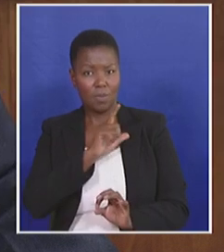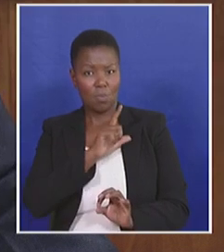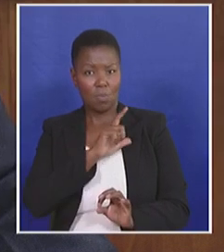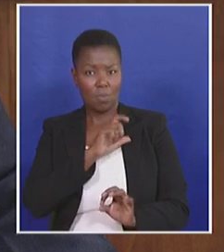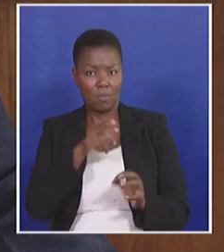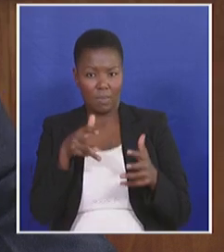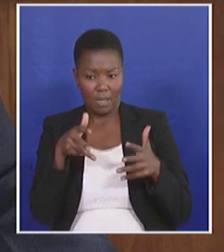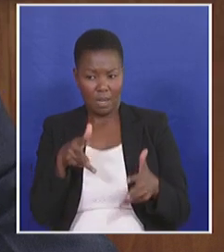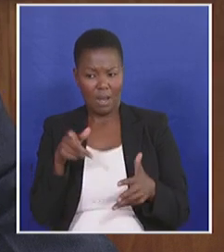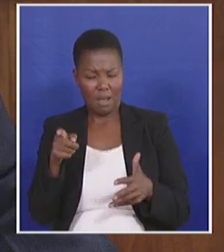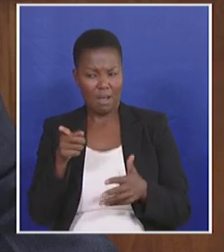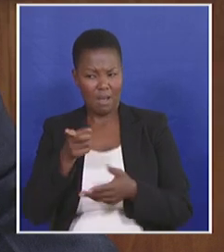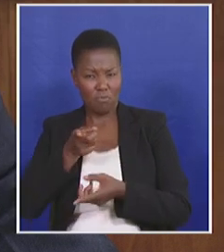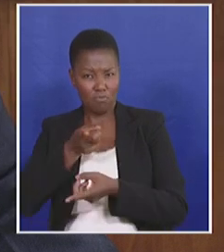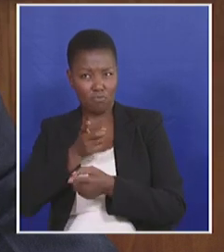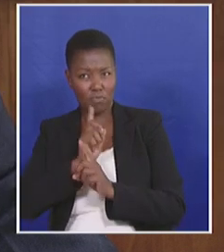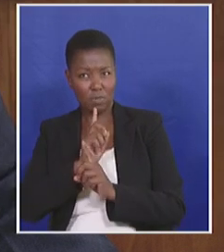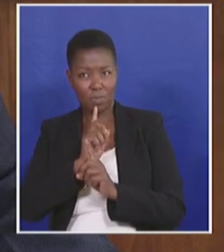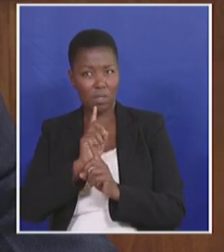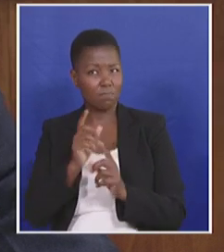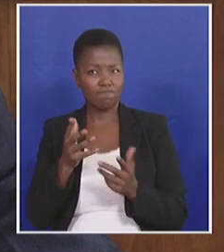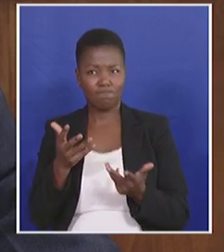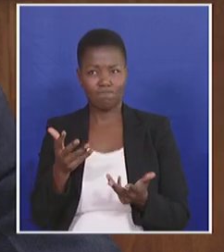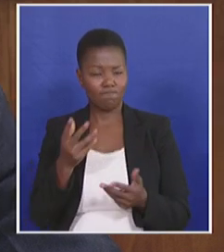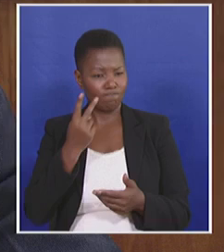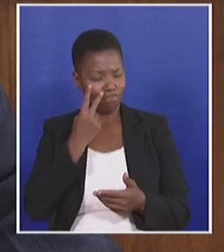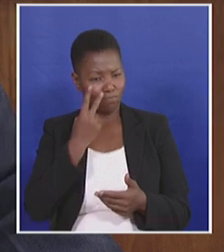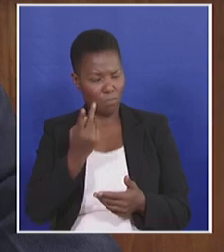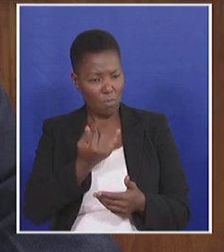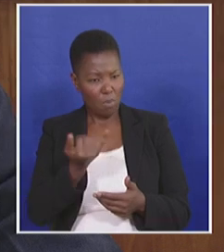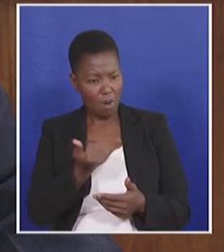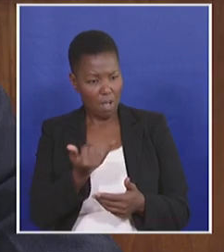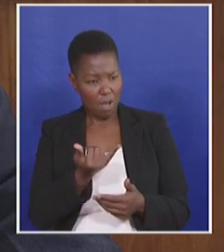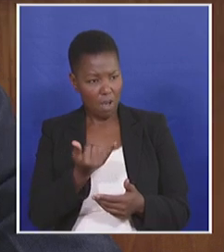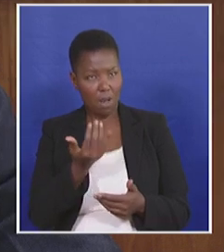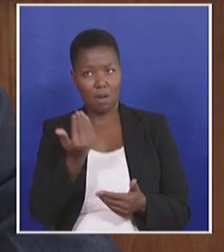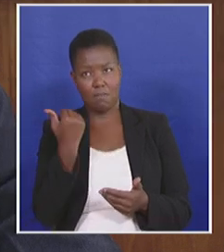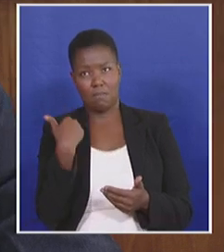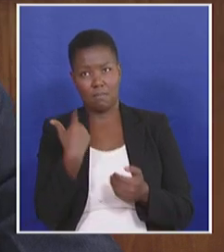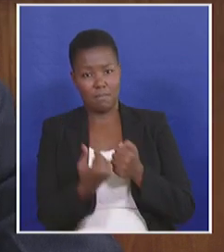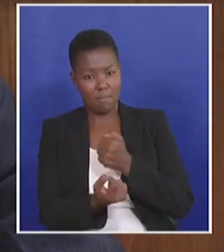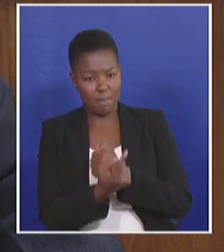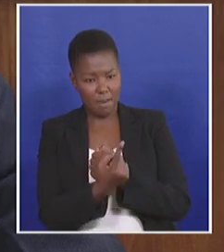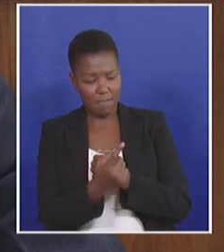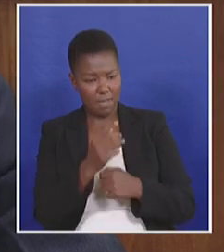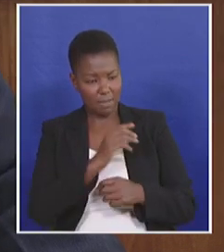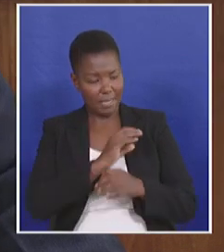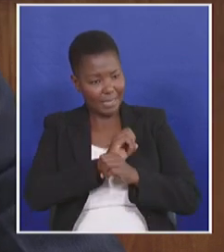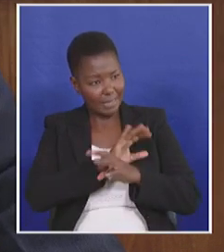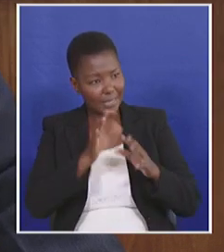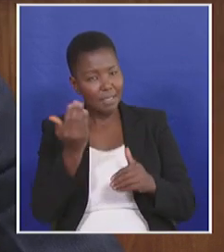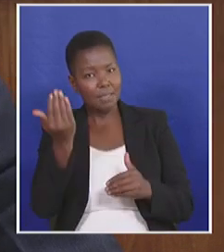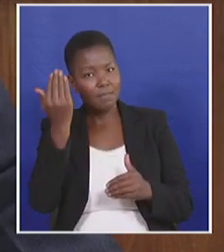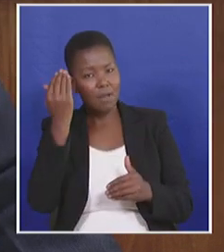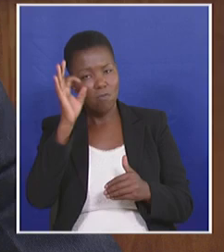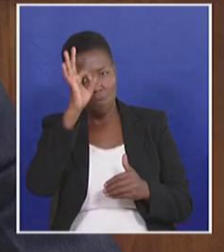that you have given, it looks like when this has to happen, it has got to start from the way the police officials